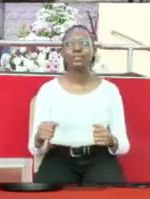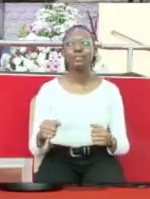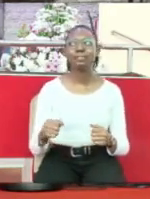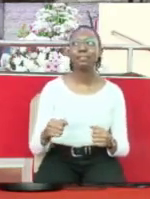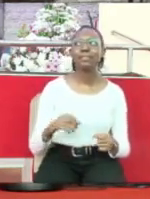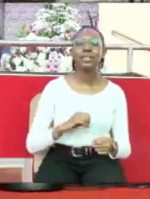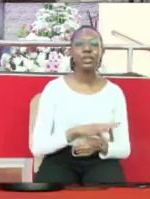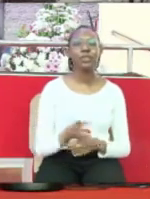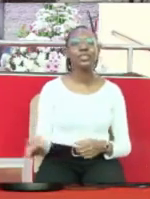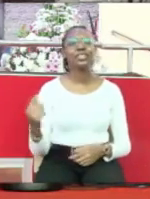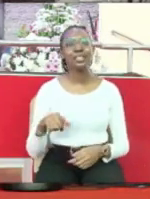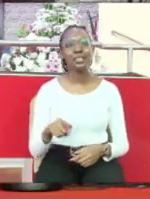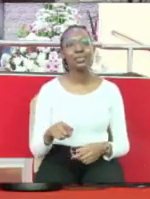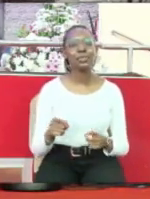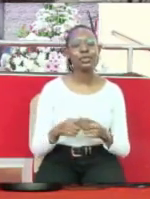ikakuja. Ikaja.